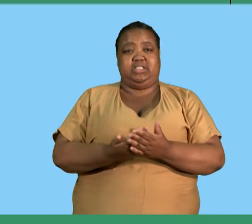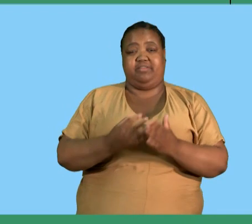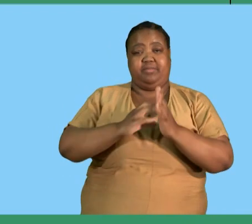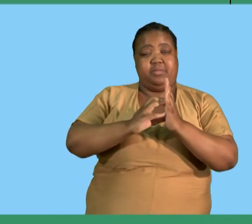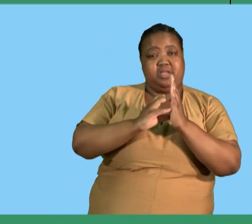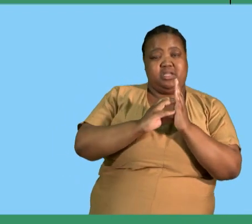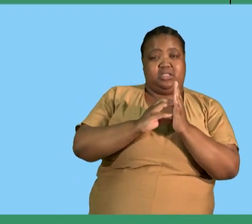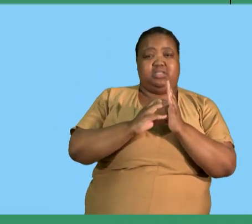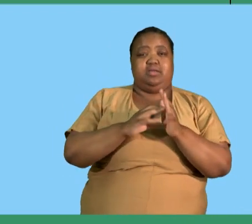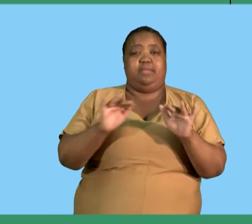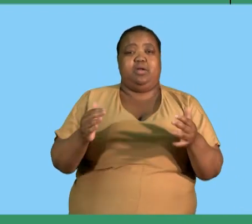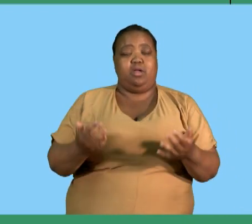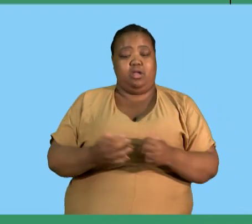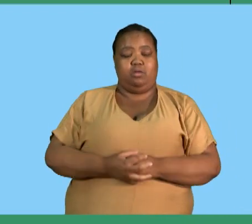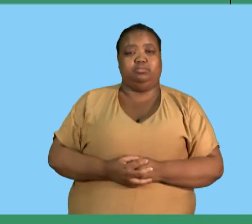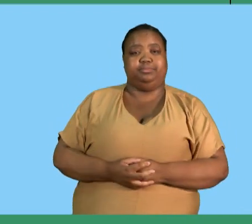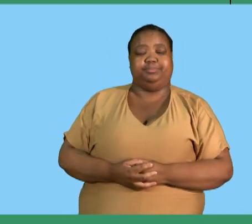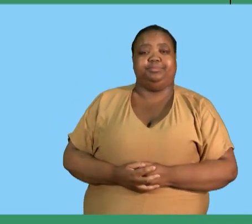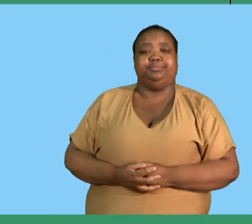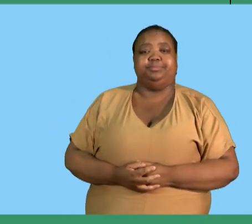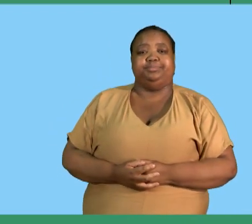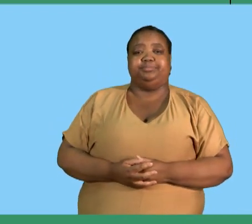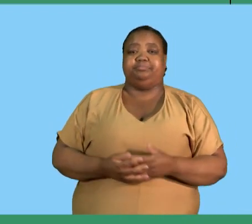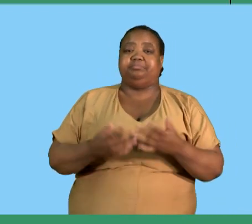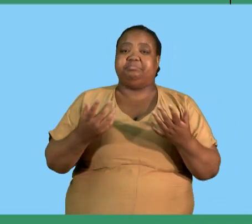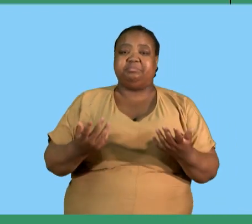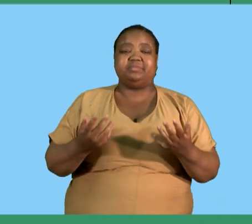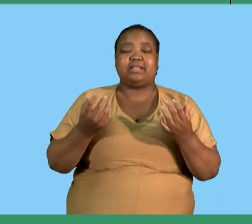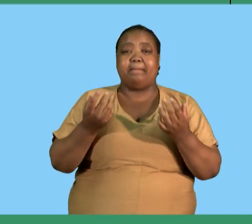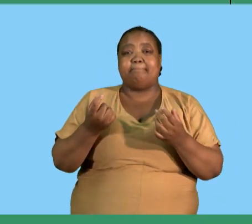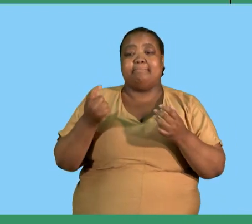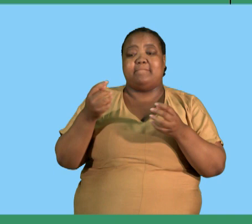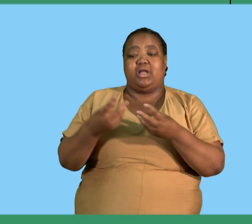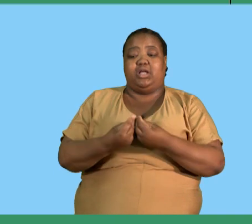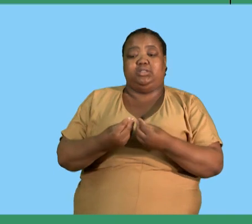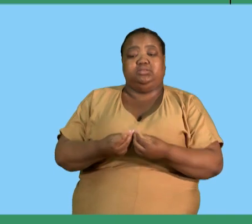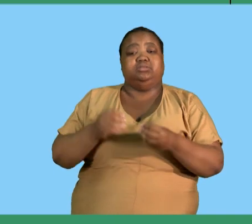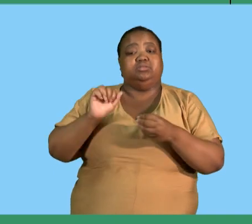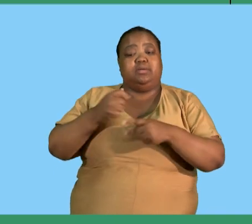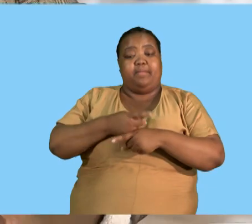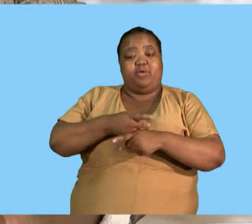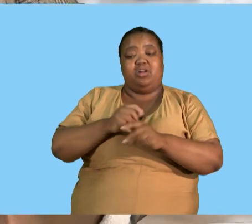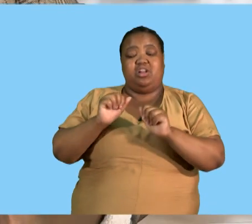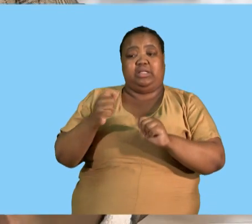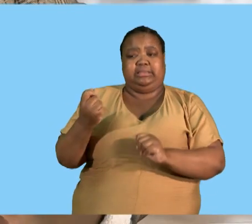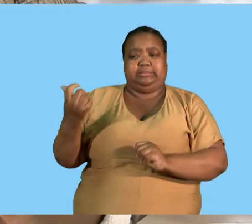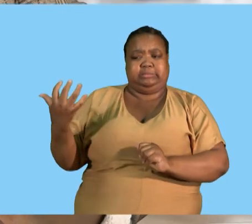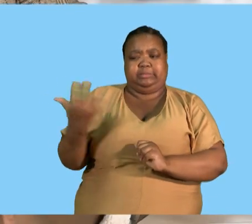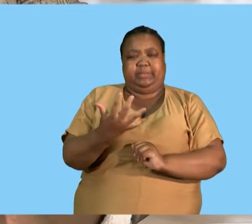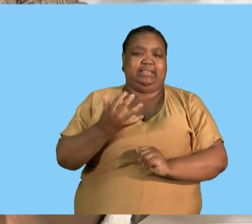they inflate prices. By exploiting people, you exaggerate your prices, or you price them to be so